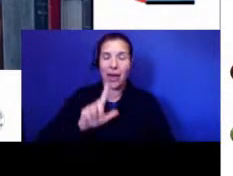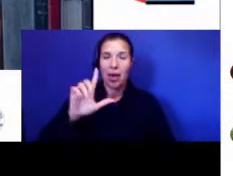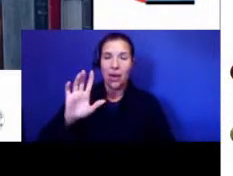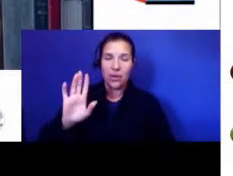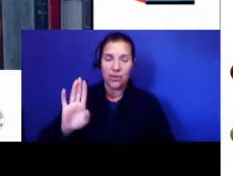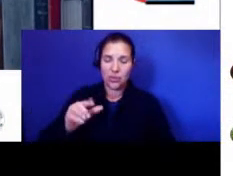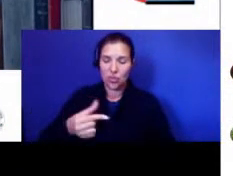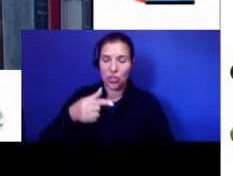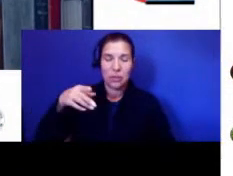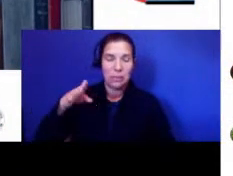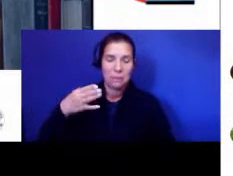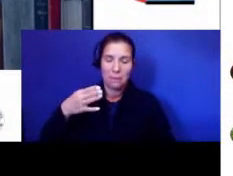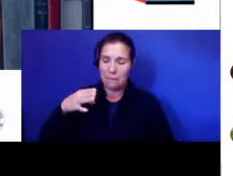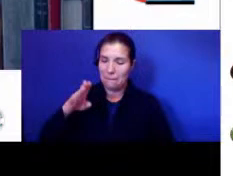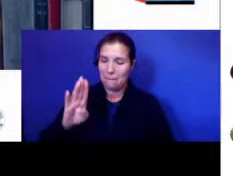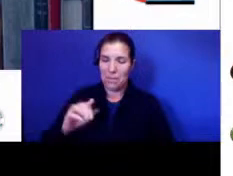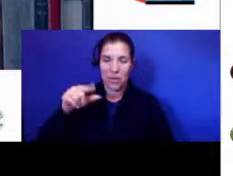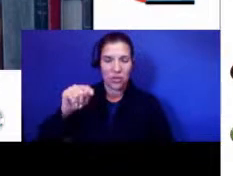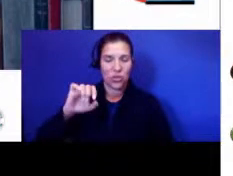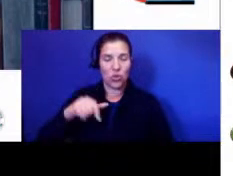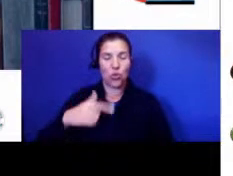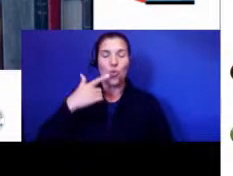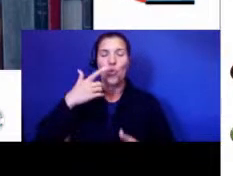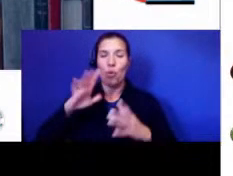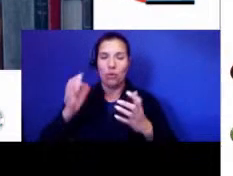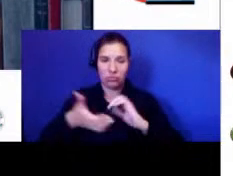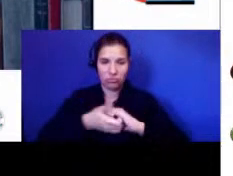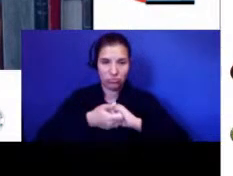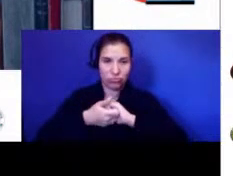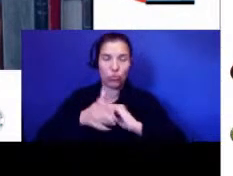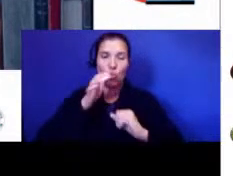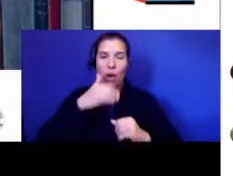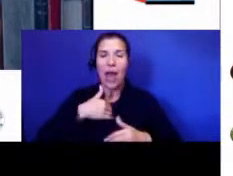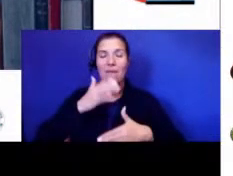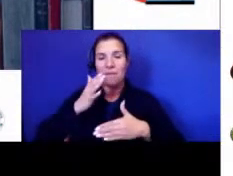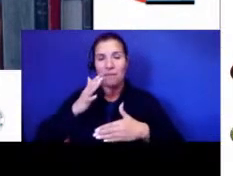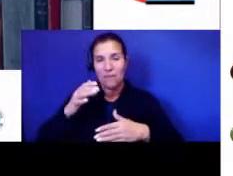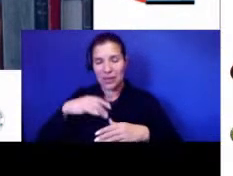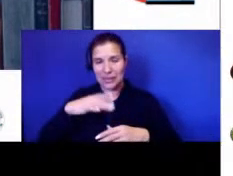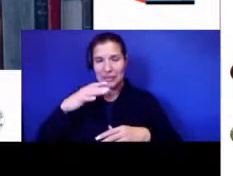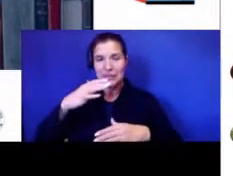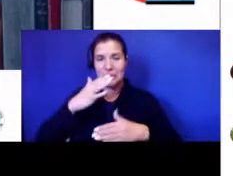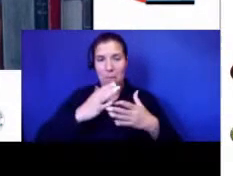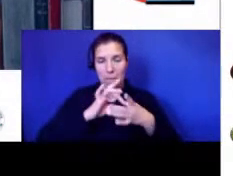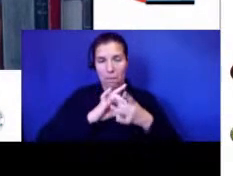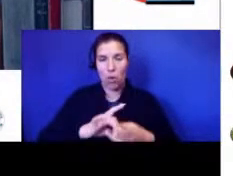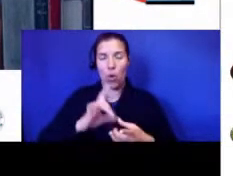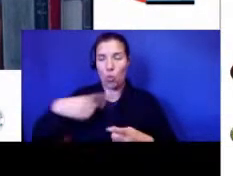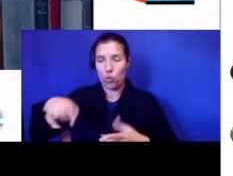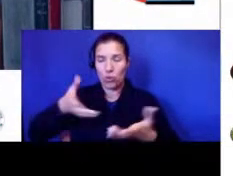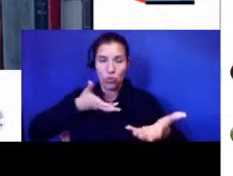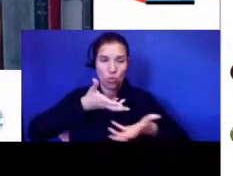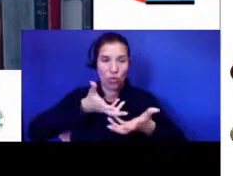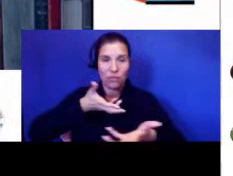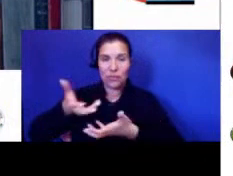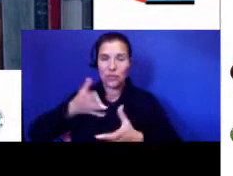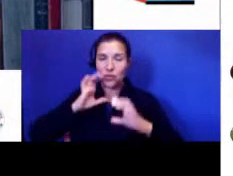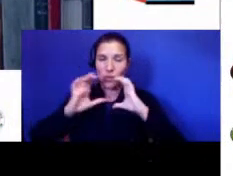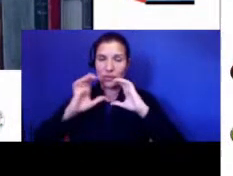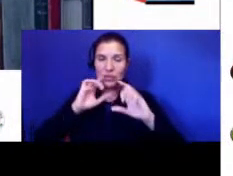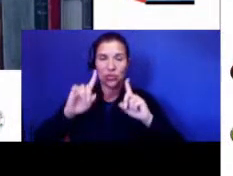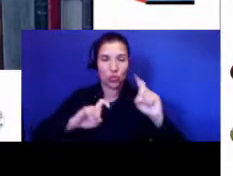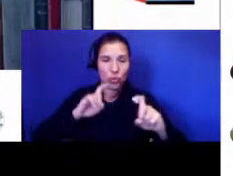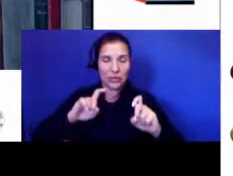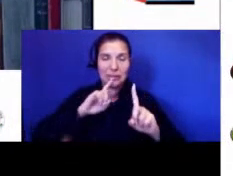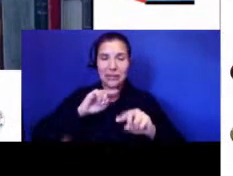schools, police in schools, and more. And at the end, there'll be a section where we'll be able to engage in conversation, Q&A